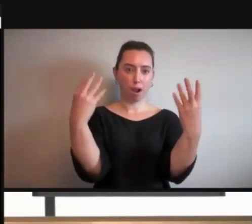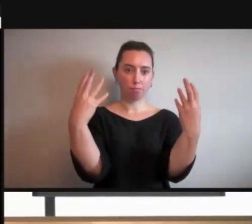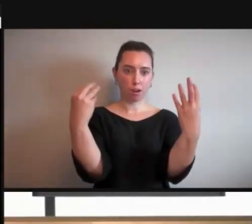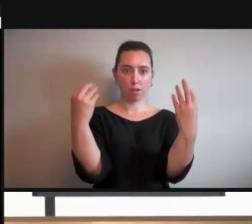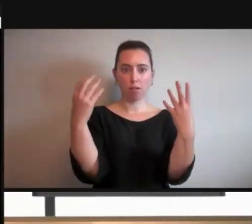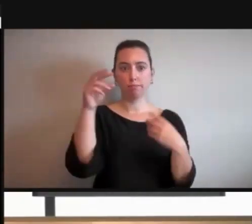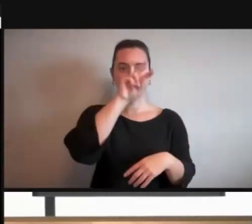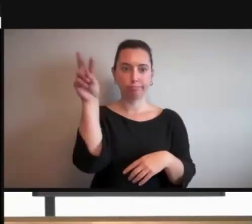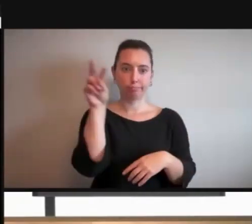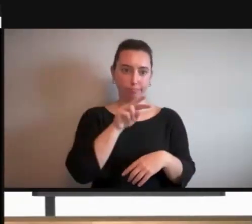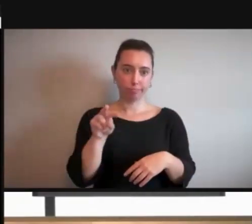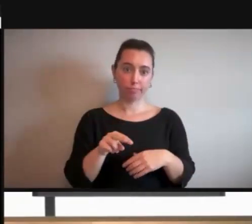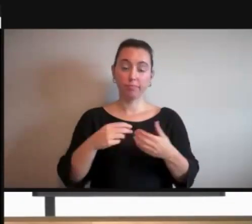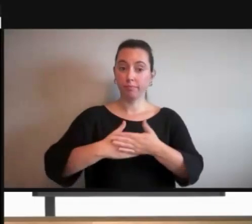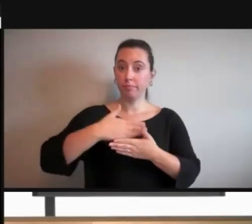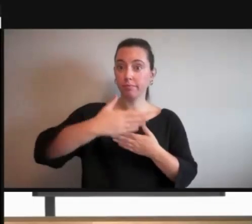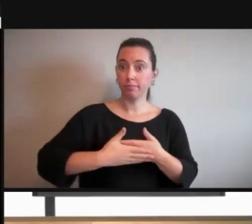well. Next, please.